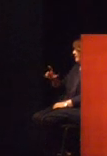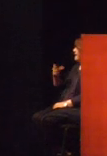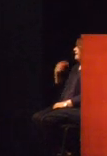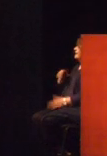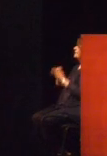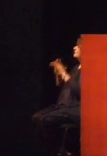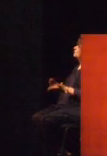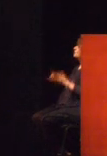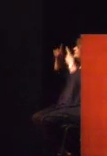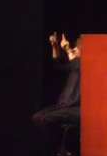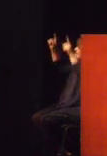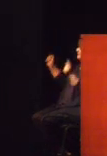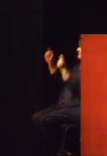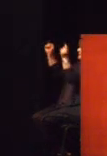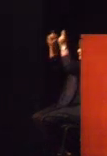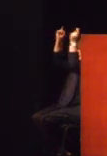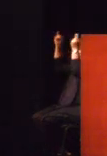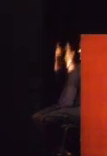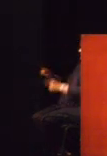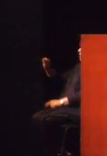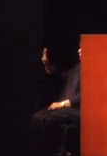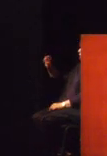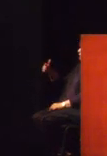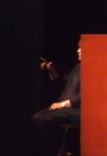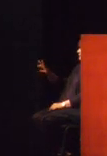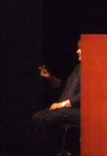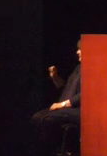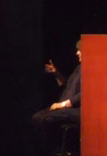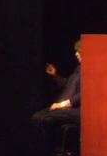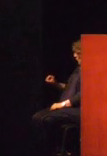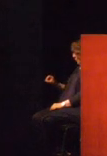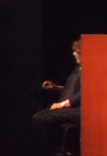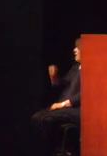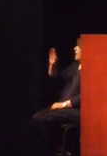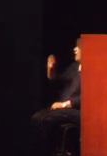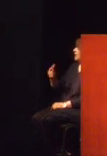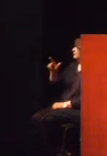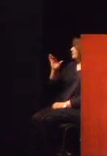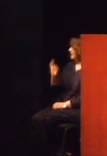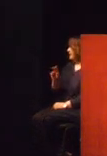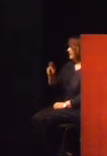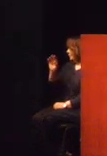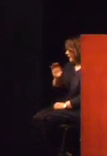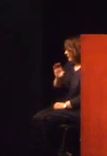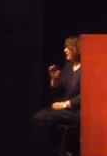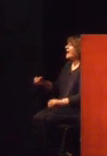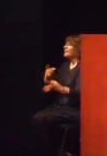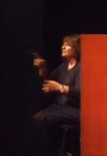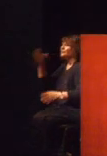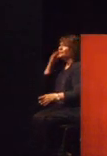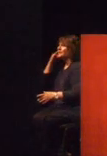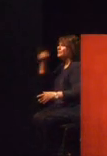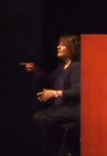our Student Success Festival is on August 27th on the SLO campus and August 29th on the North County campus. How many of you are